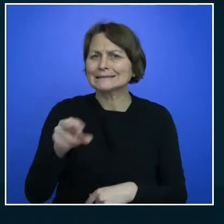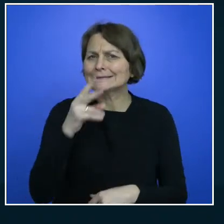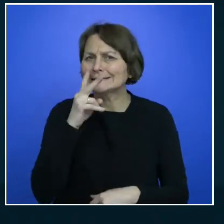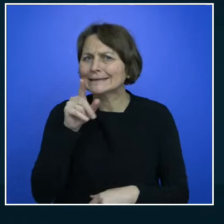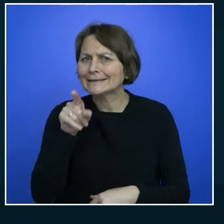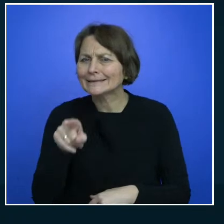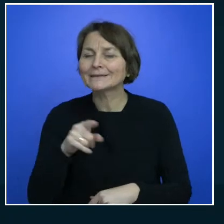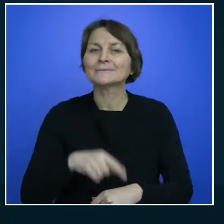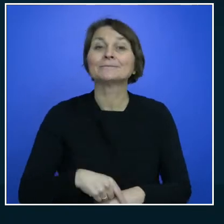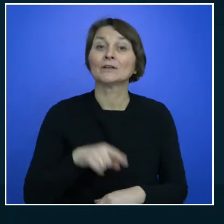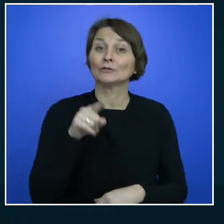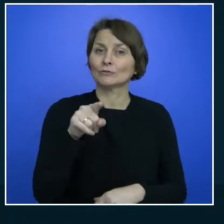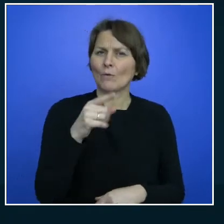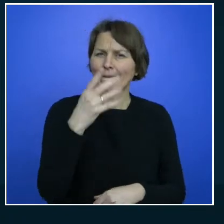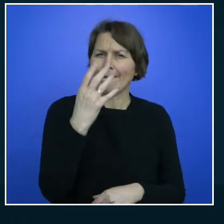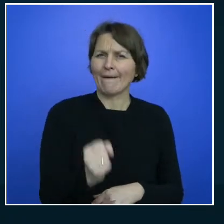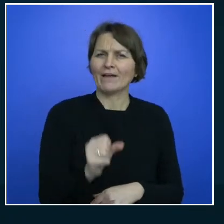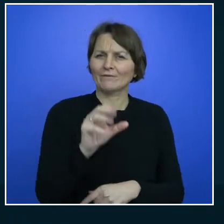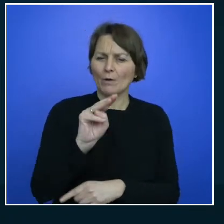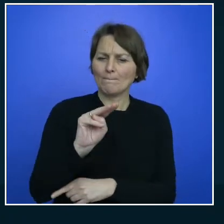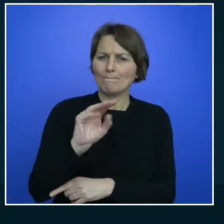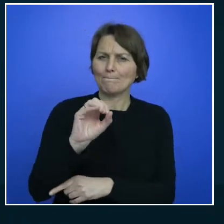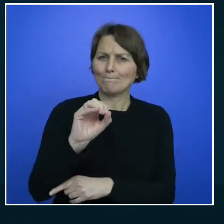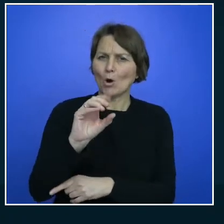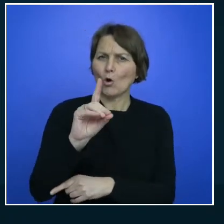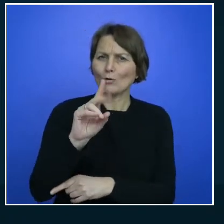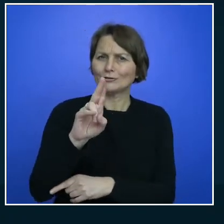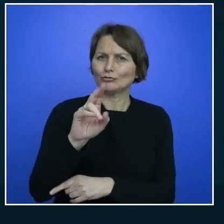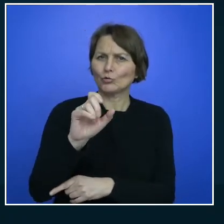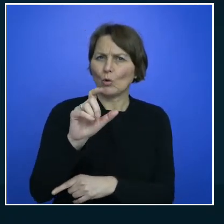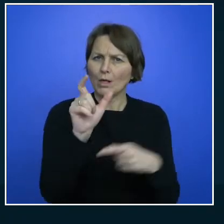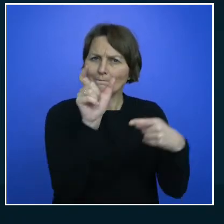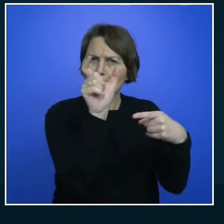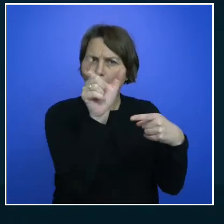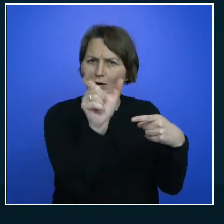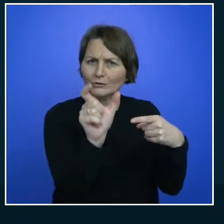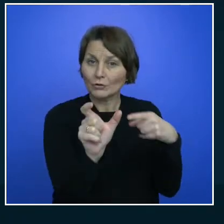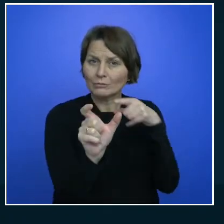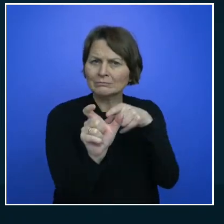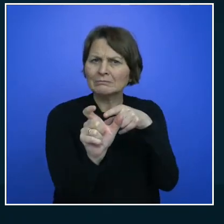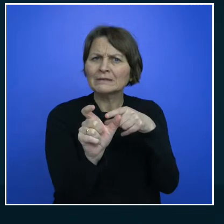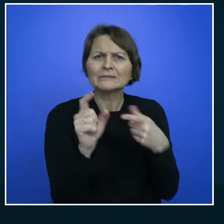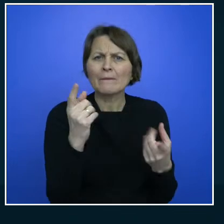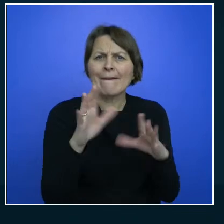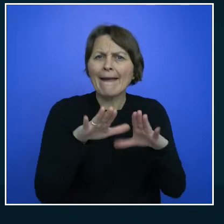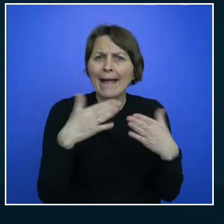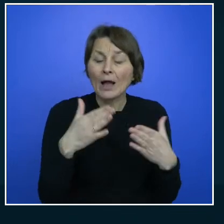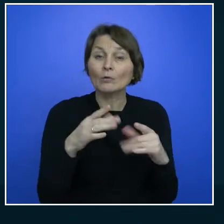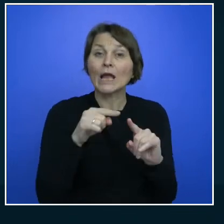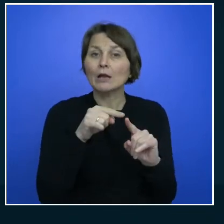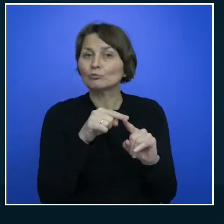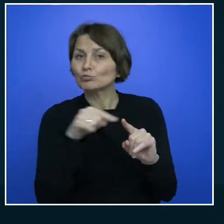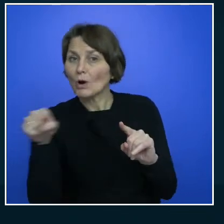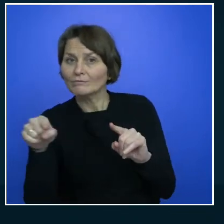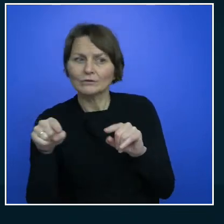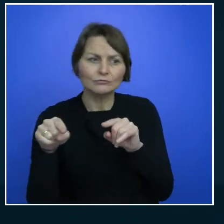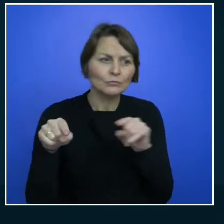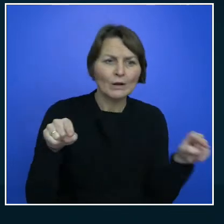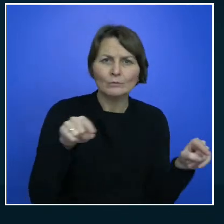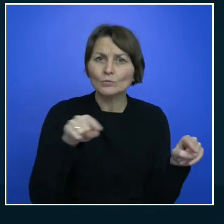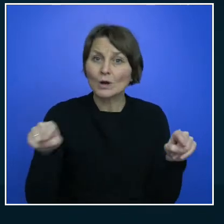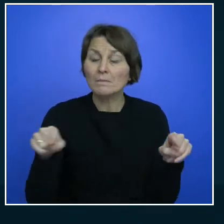the modules? Do they need to be stored locally, or can you reference them, and maybe from a Git